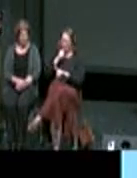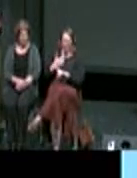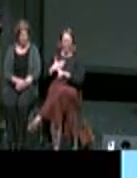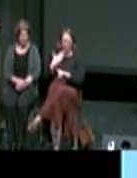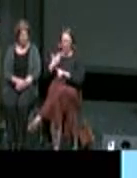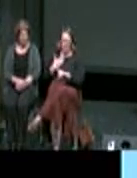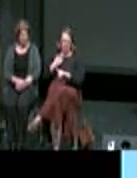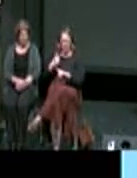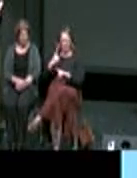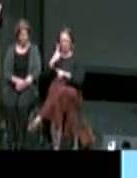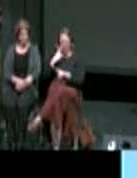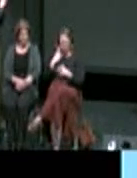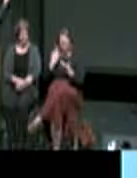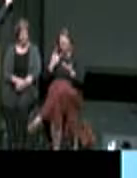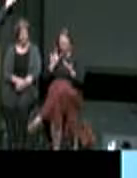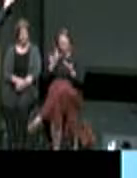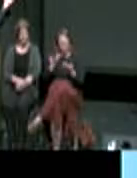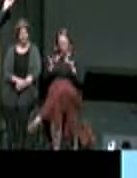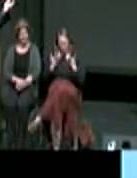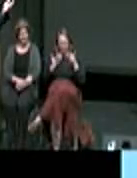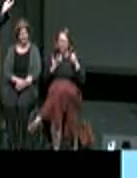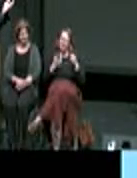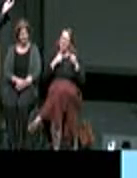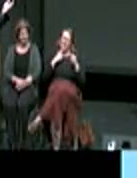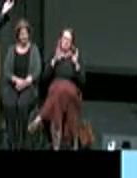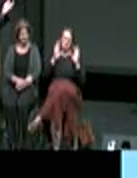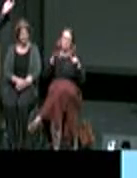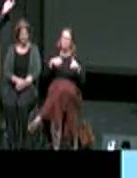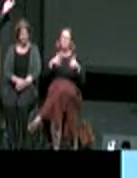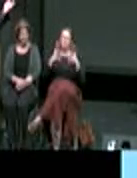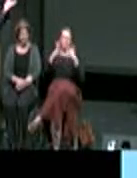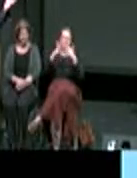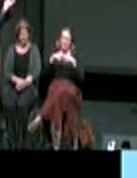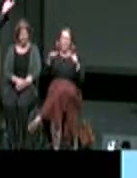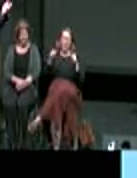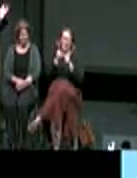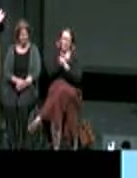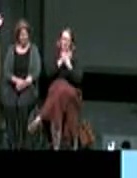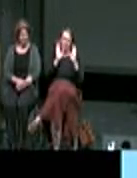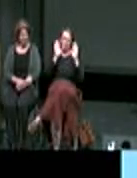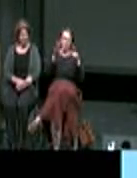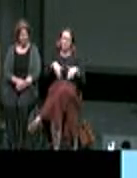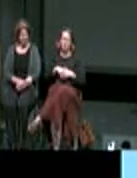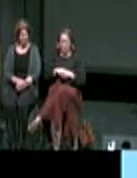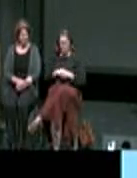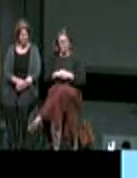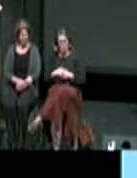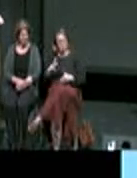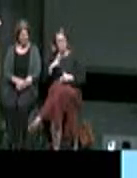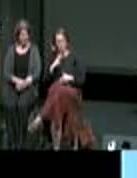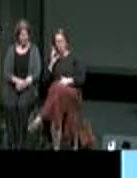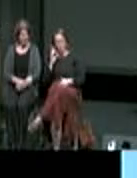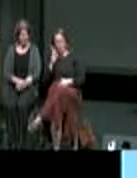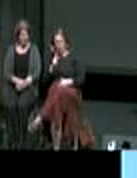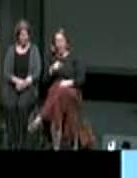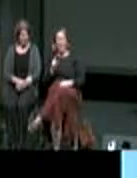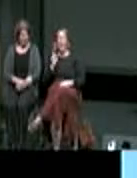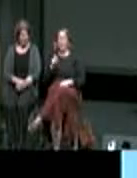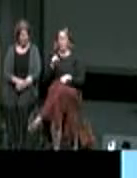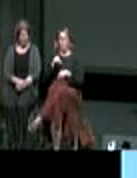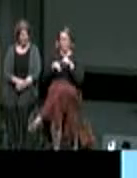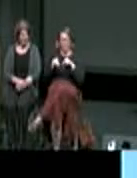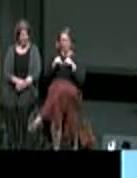still have his dam pool. And he said, you might as well take the whole thing out. I'm like, okay. So we had to go back to the